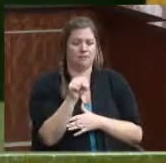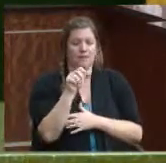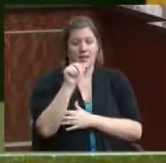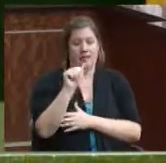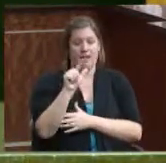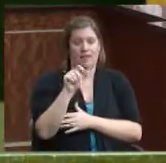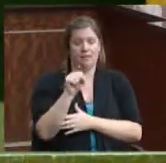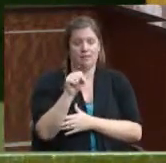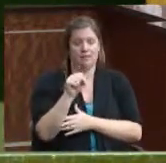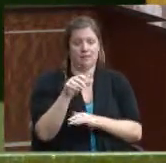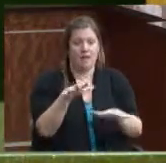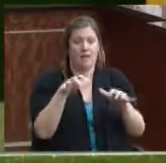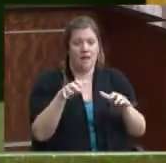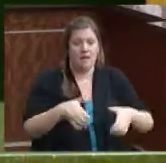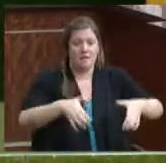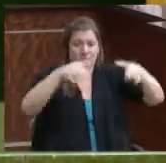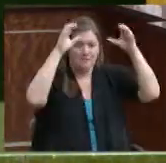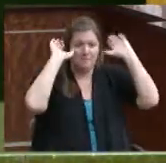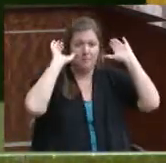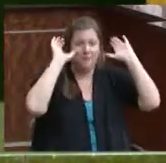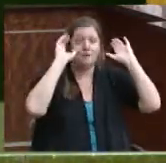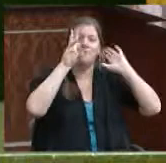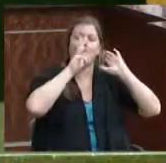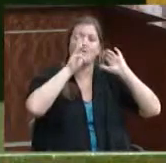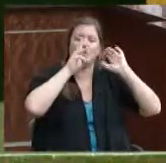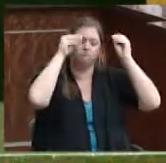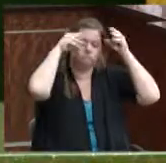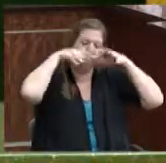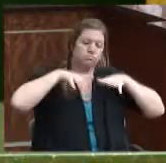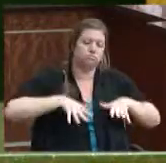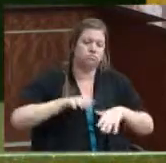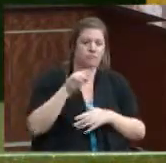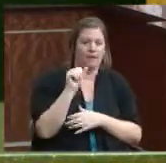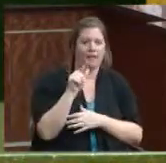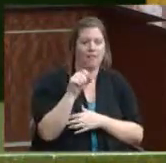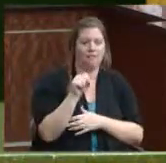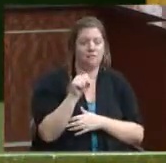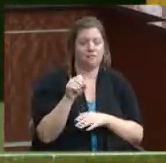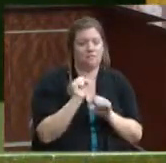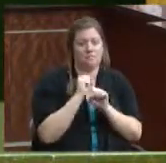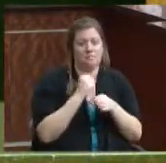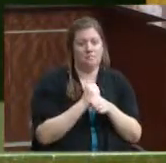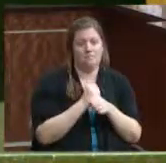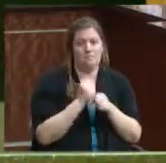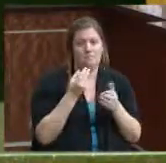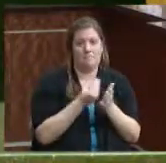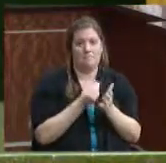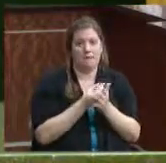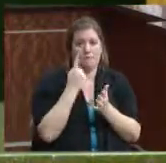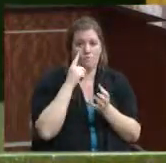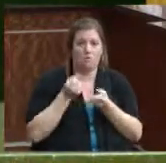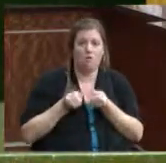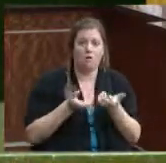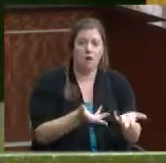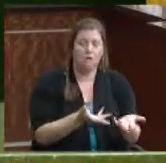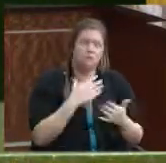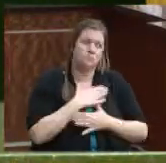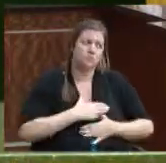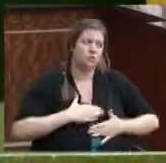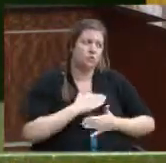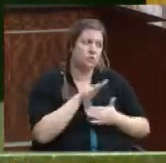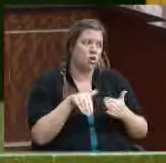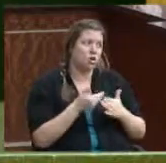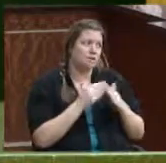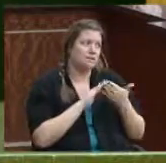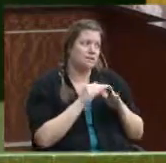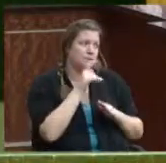ALS Ice Bucket Challenge in front of Municipal Center here. And we're able to make a little money for the cause, and want to thank them and appreciate all the city